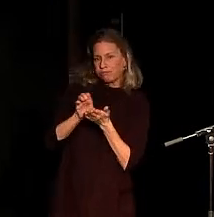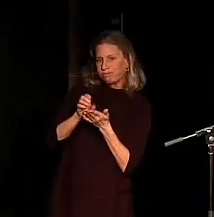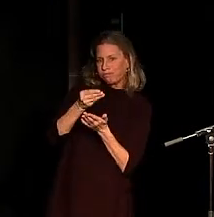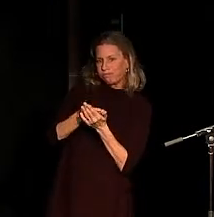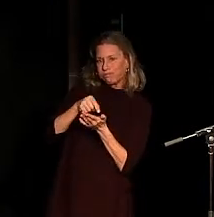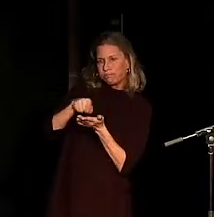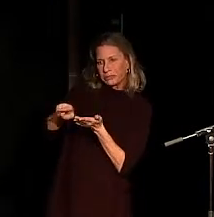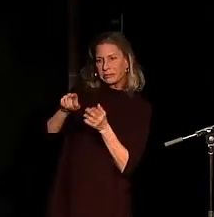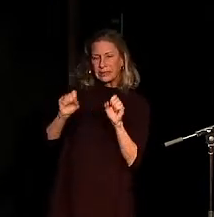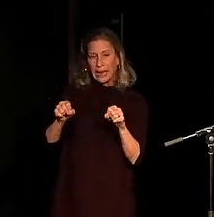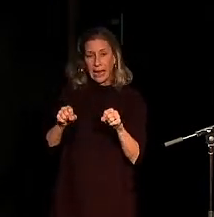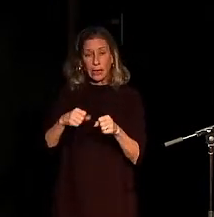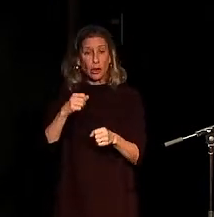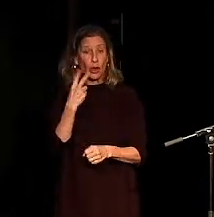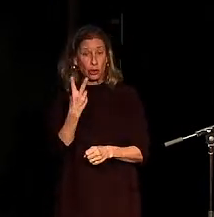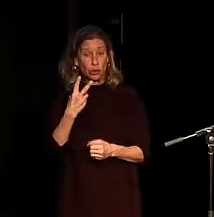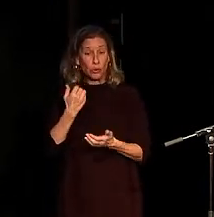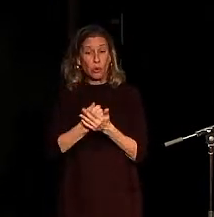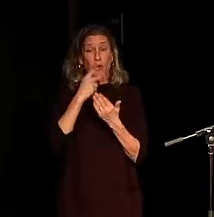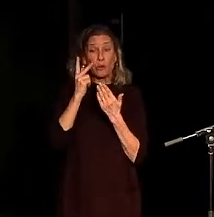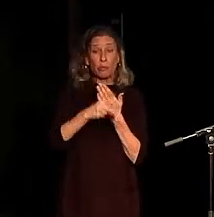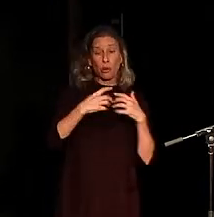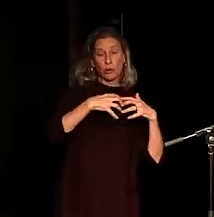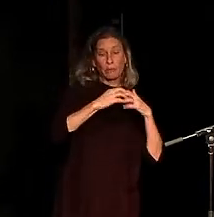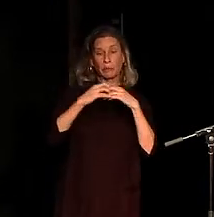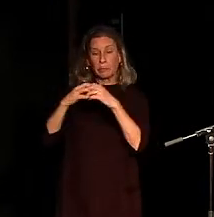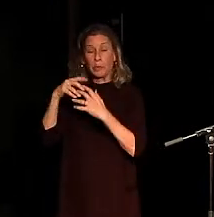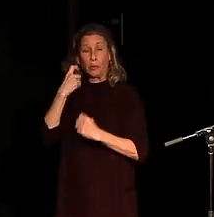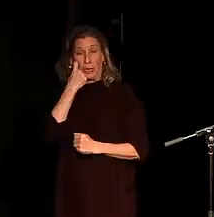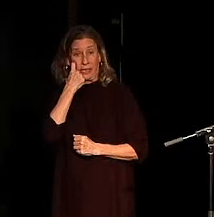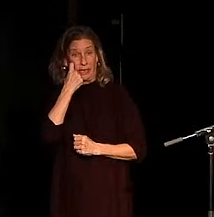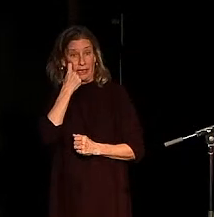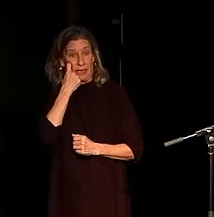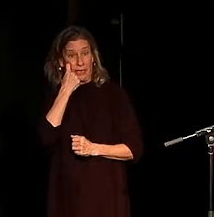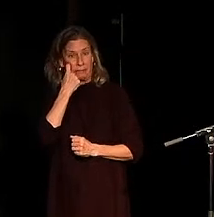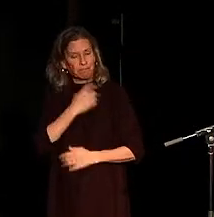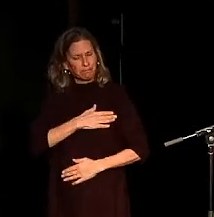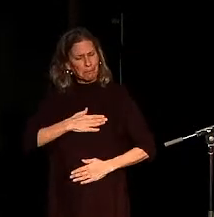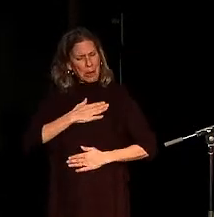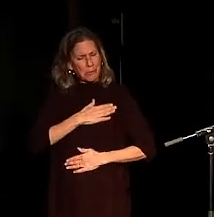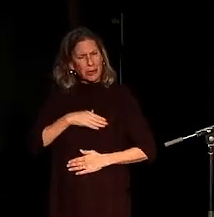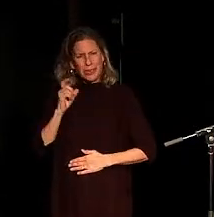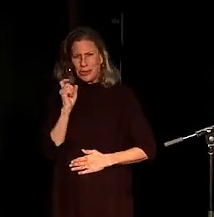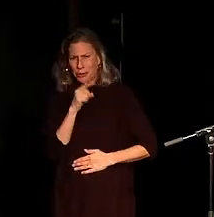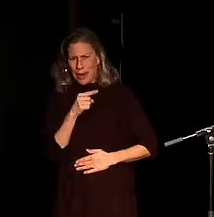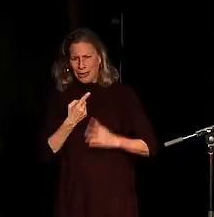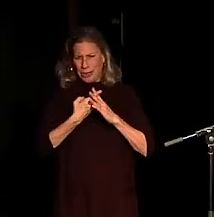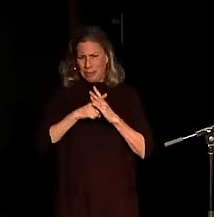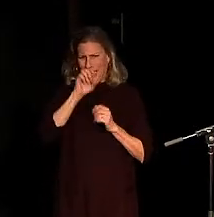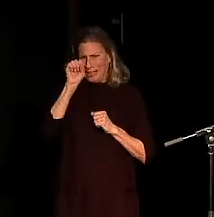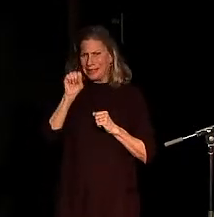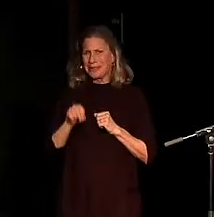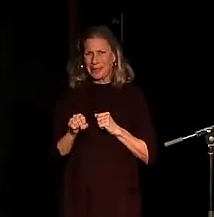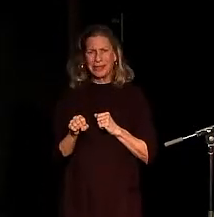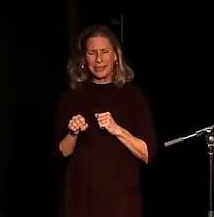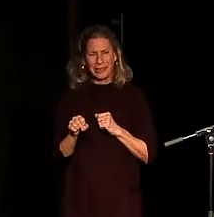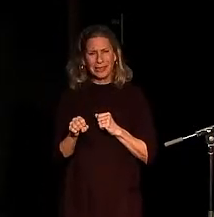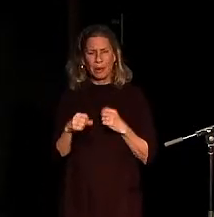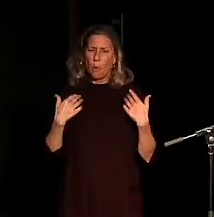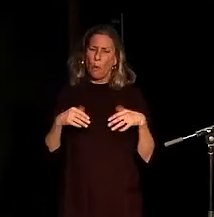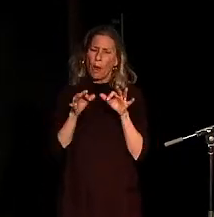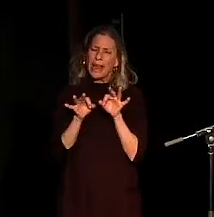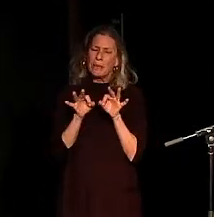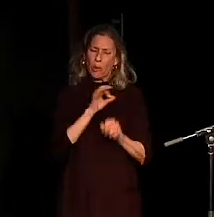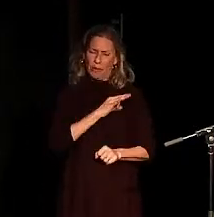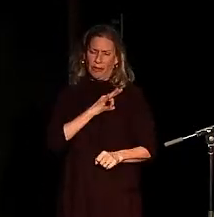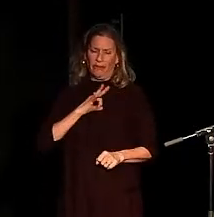two new programs that have just started. And actually, I appreciate this question because at the beginning of the semester, it's important